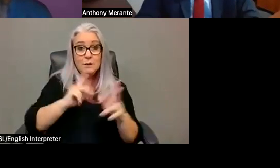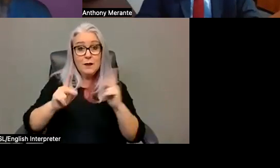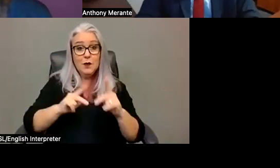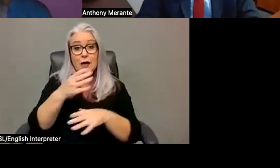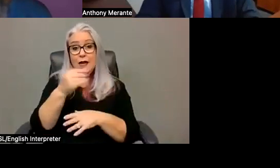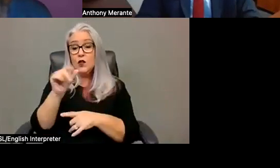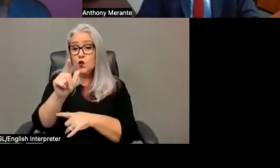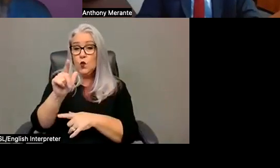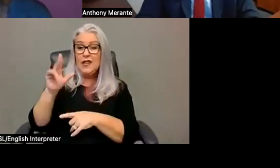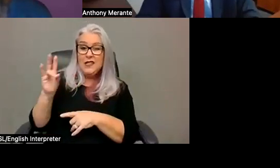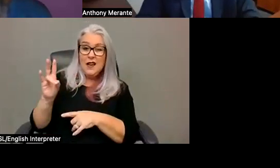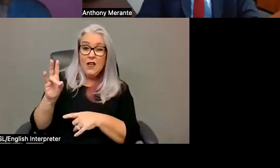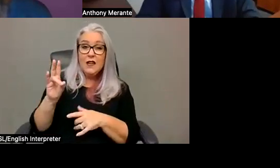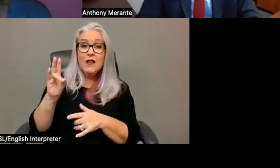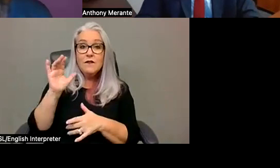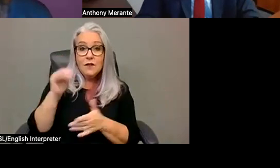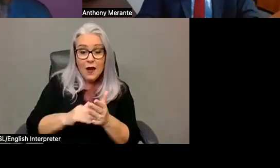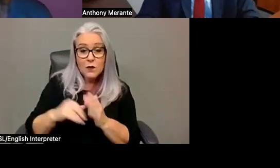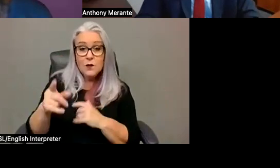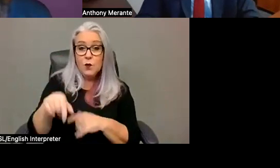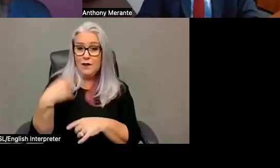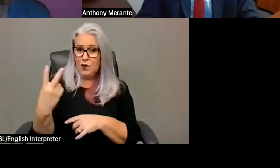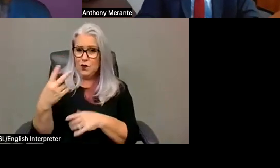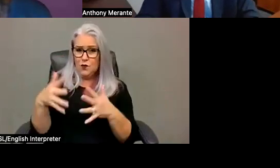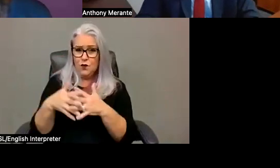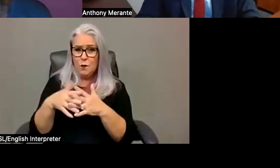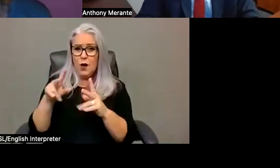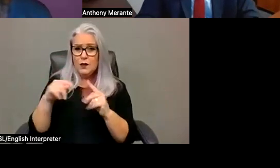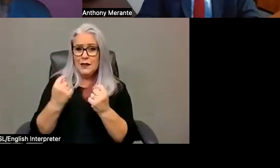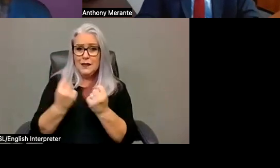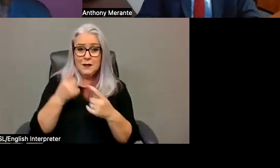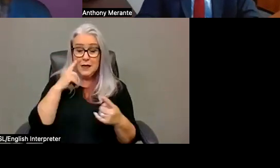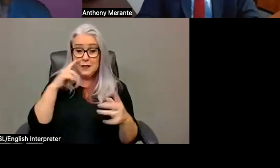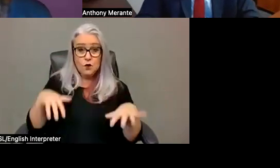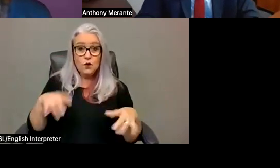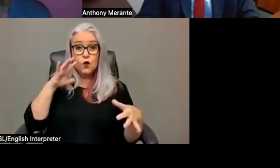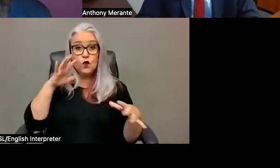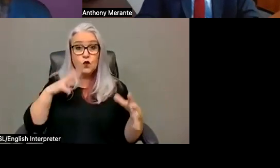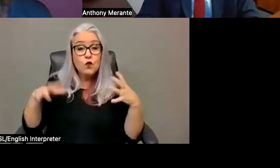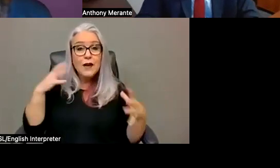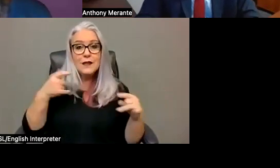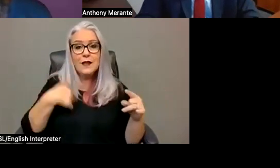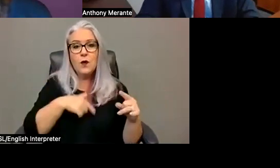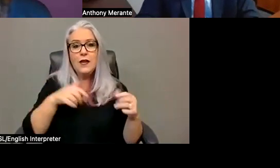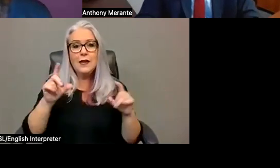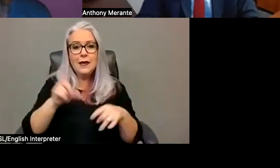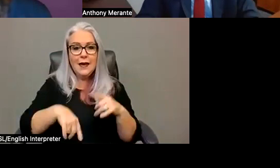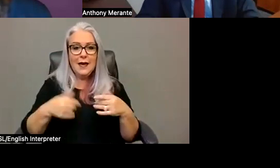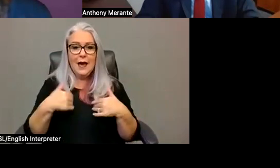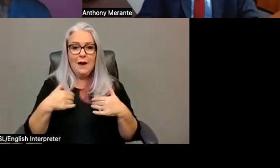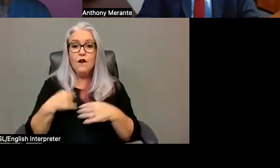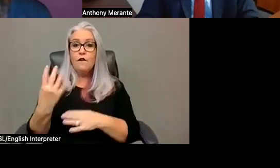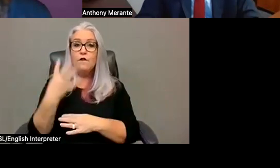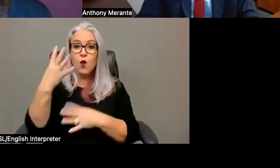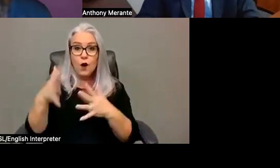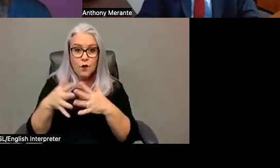27,000 kids in school, and we only have 2 football teams. That just eats me alive to think that we can't get 4 football teams together, get at least